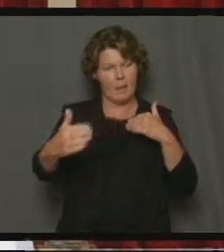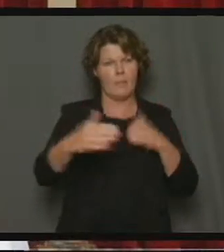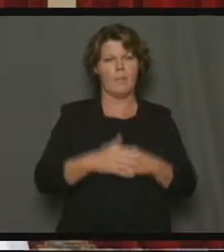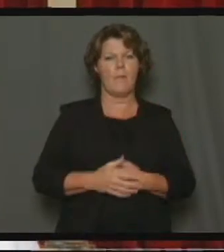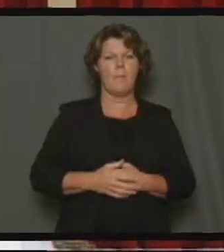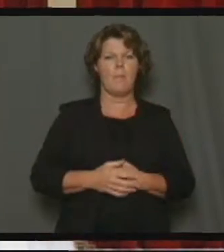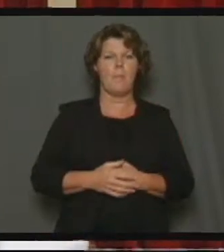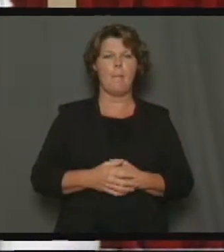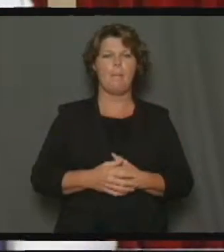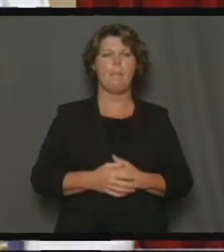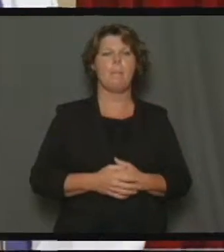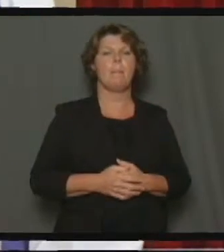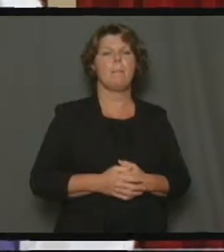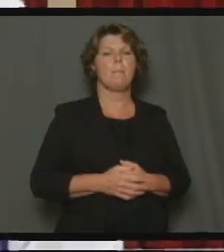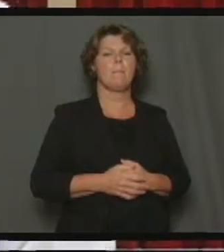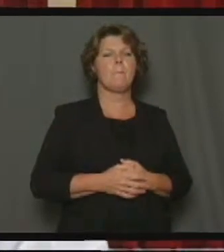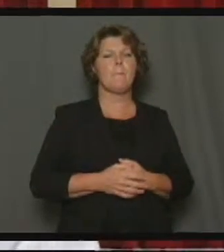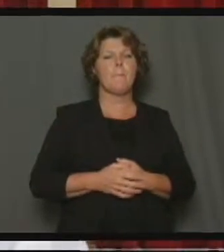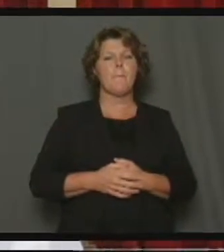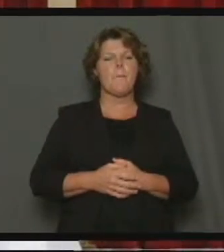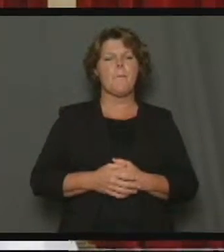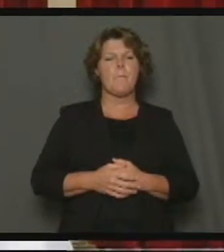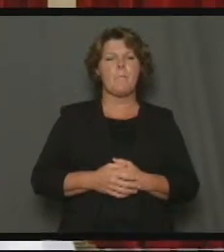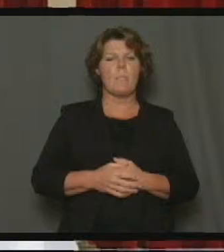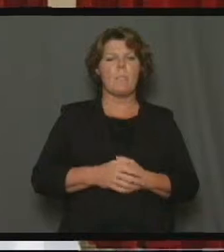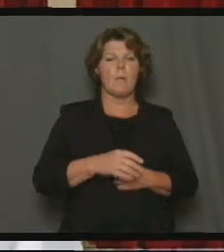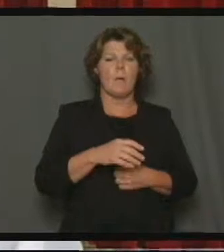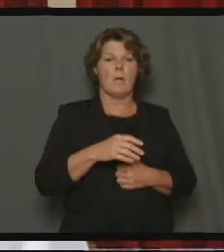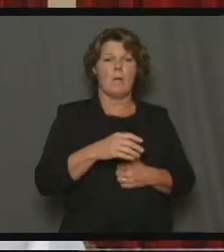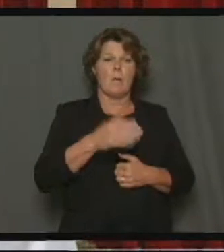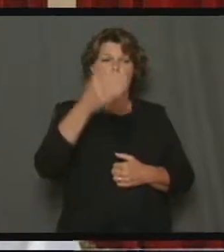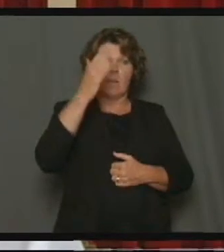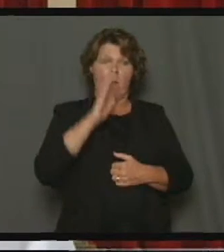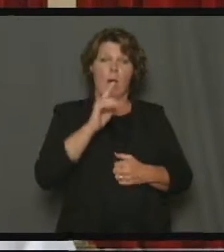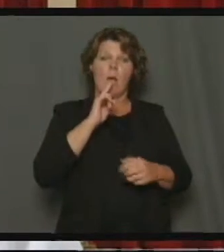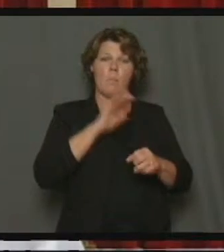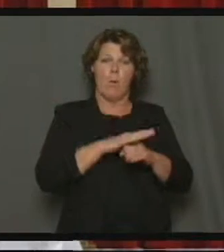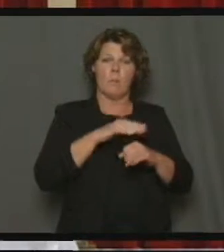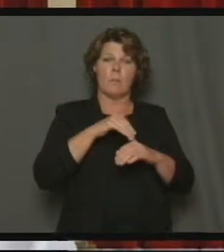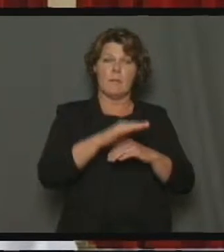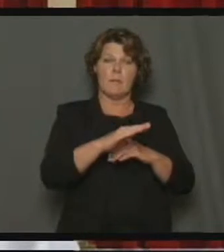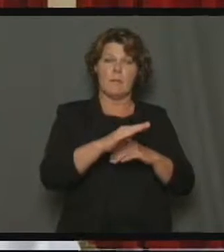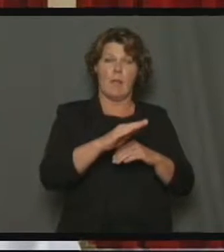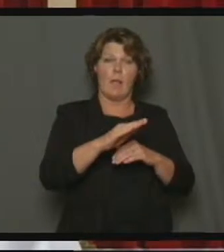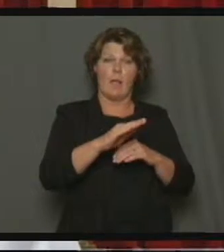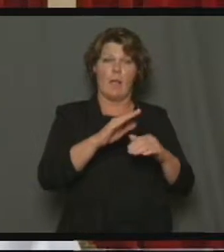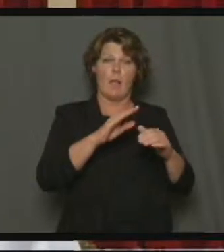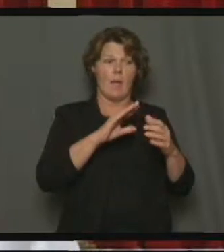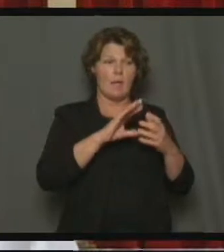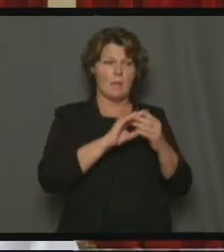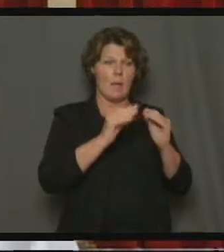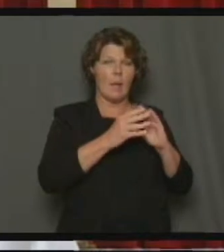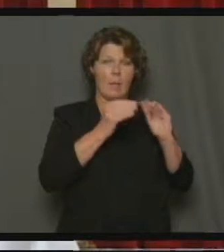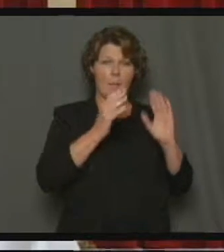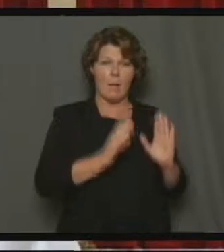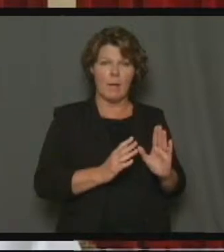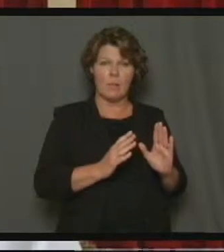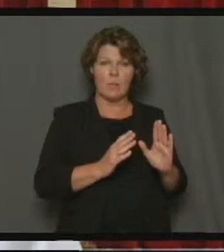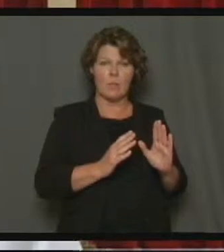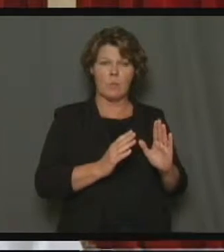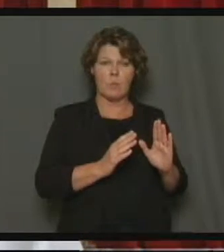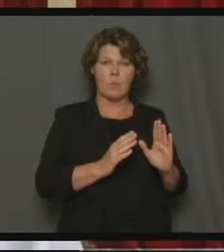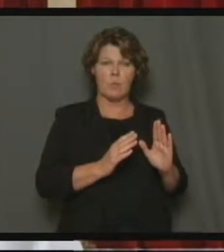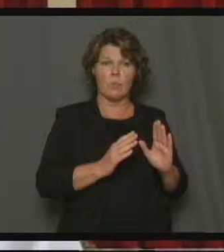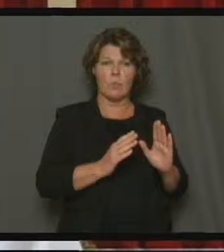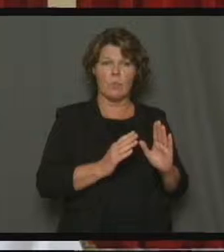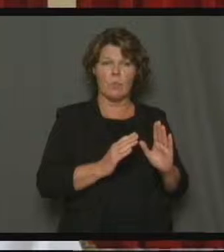Although through his prophet Malachi, God promised to send a messenger who would bear a twofold message.